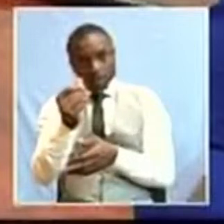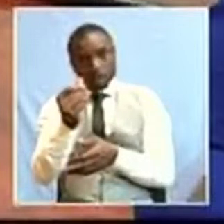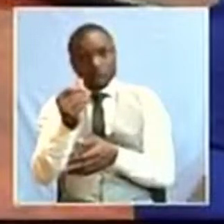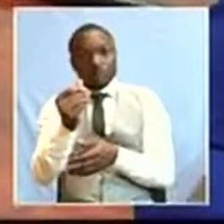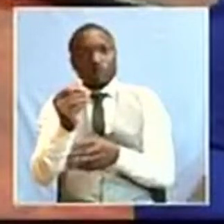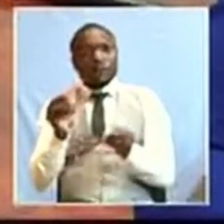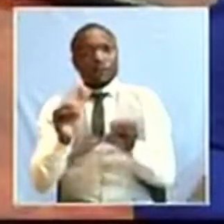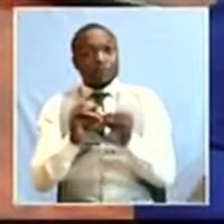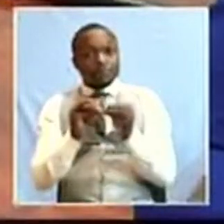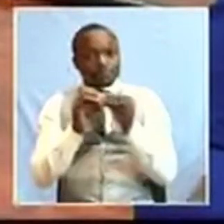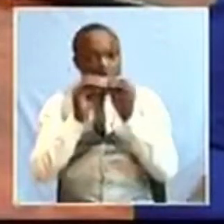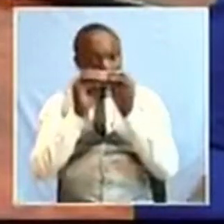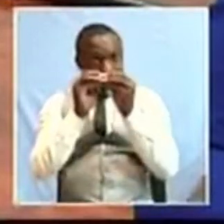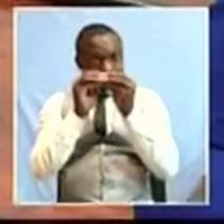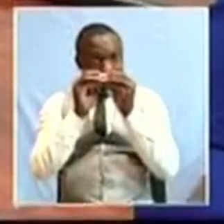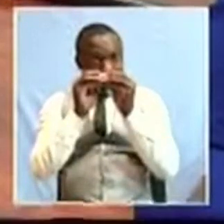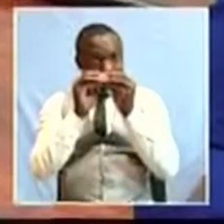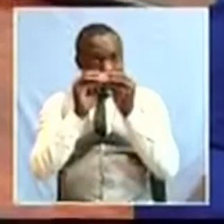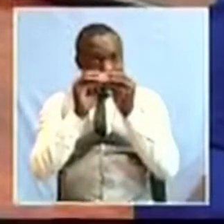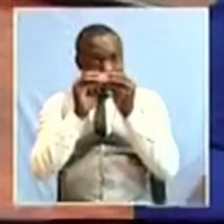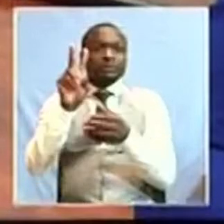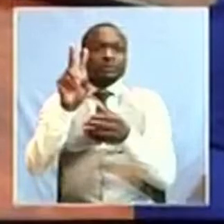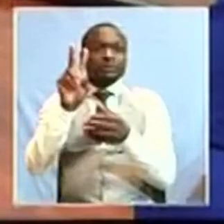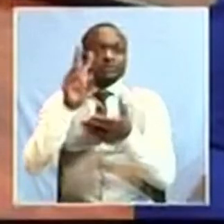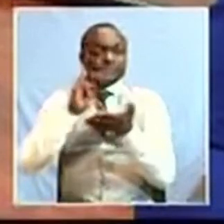amounts totaling